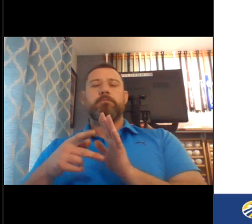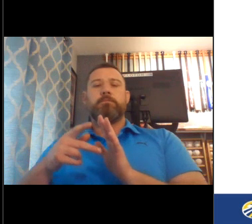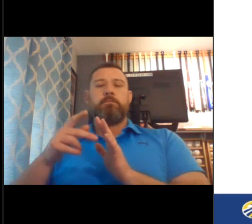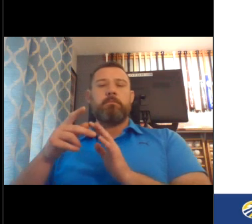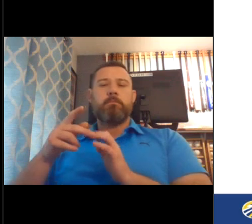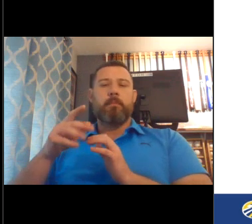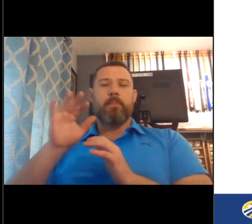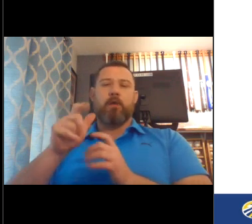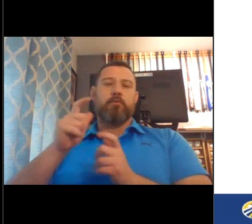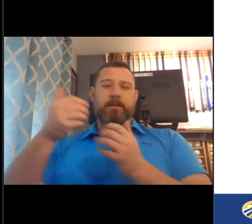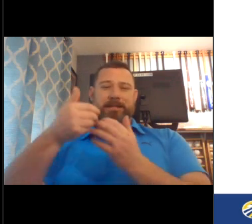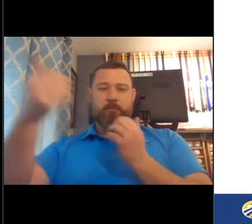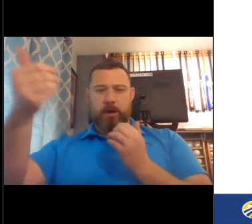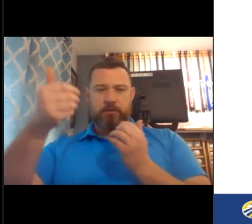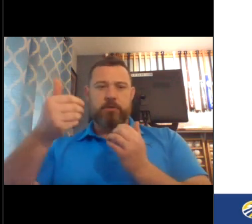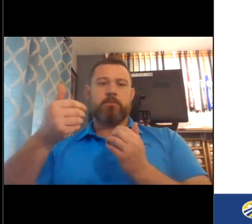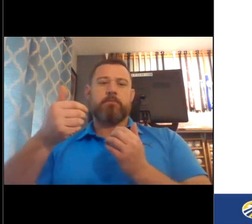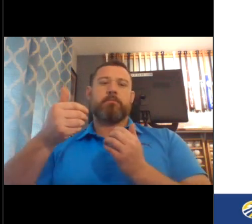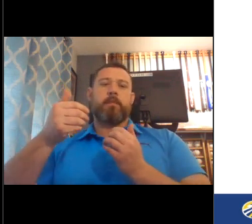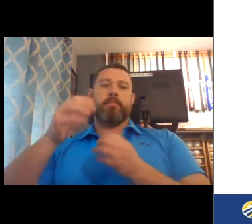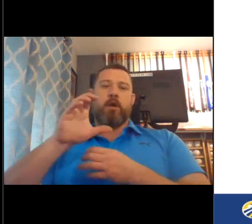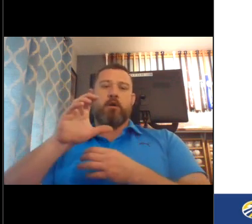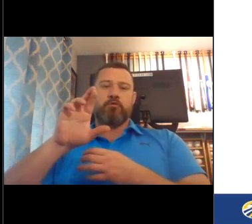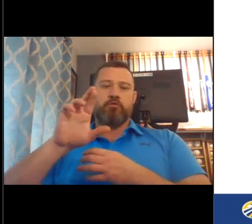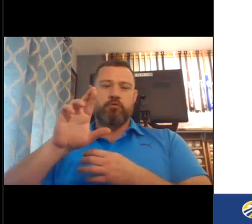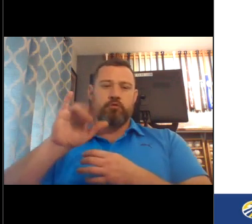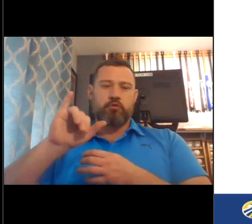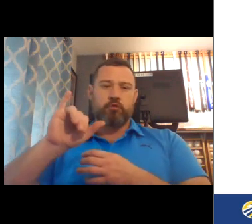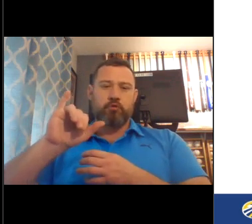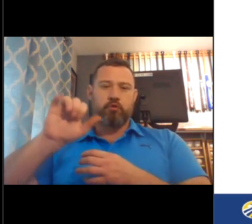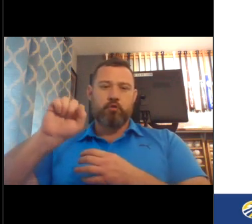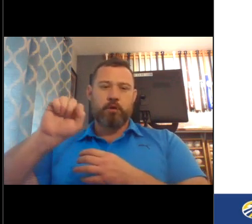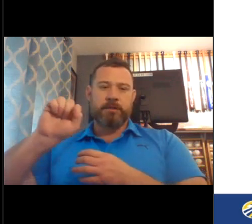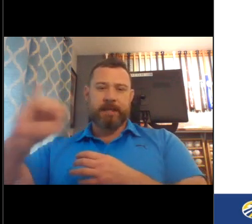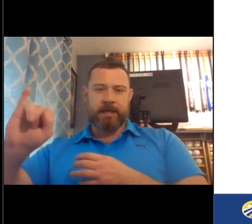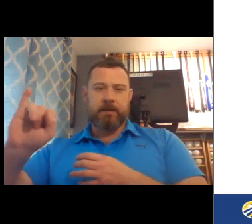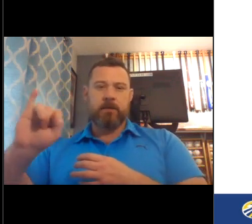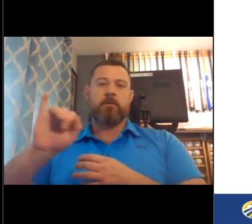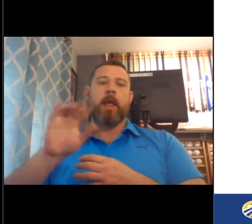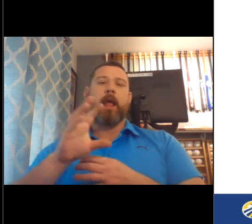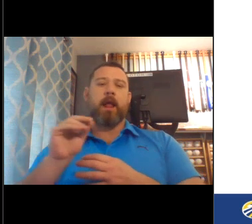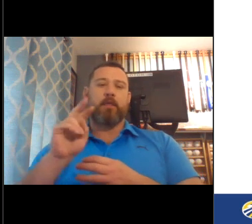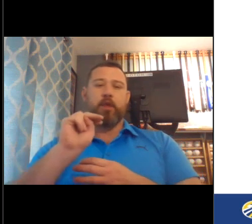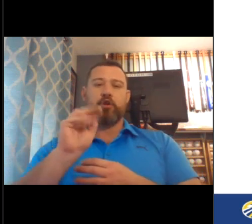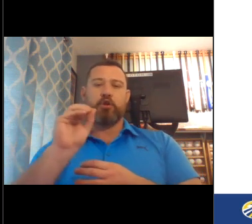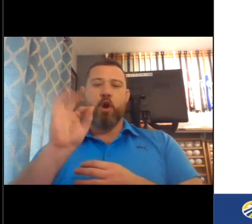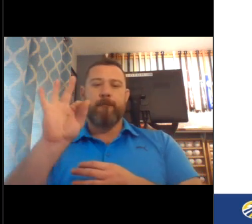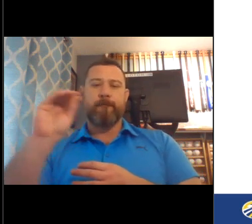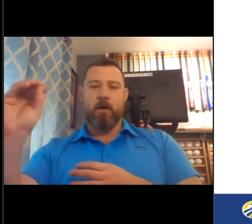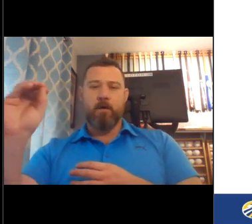Separation Program, the CRISI grants, and I think just yesterday they put out the NOFO, they call it, for